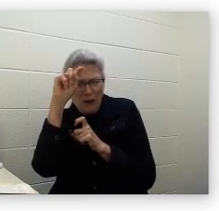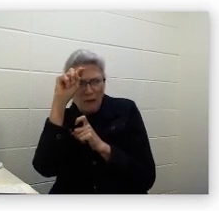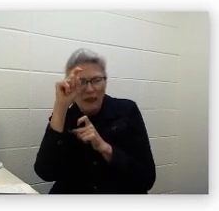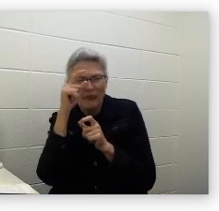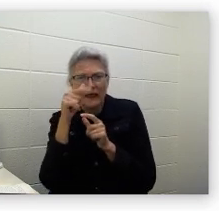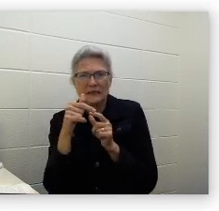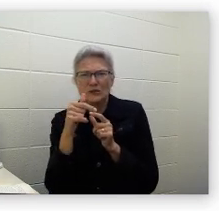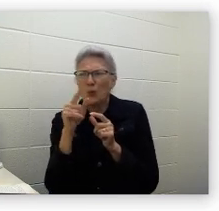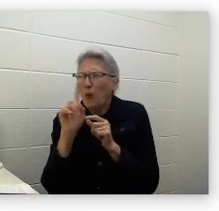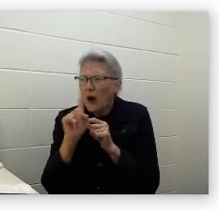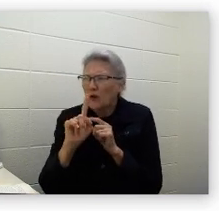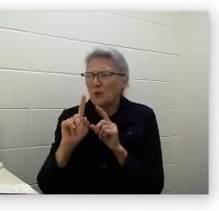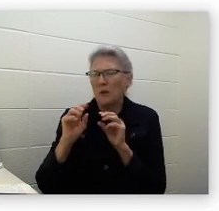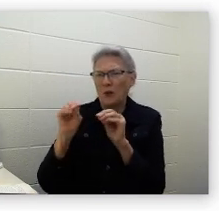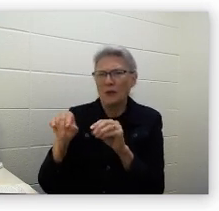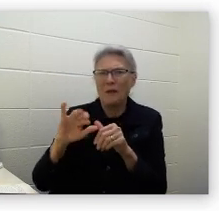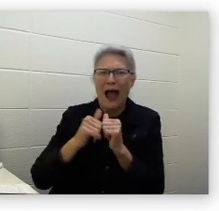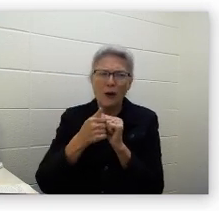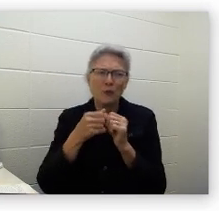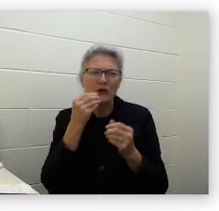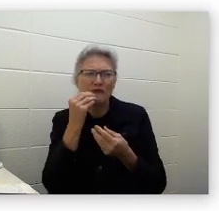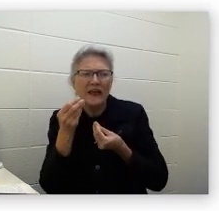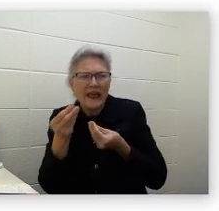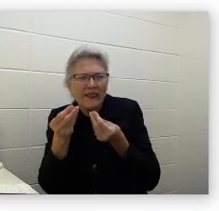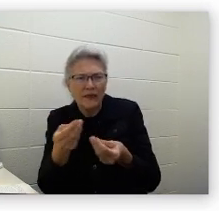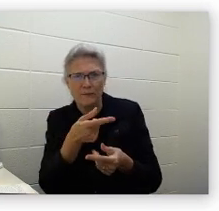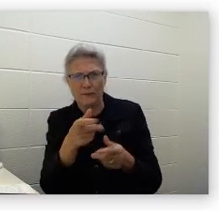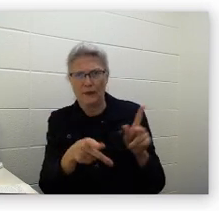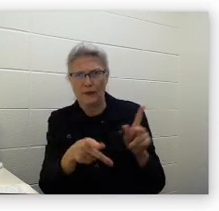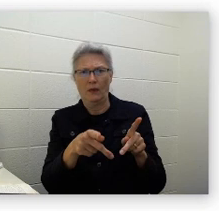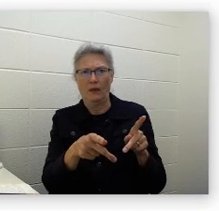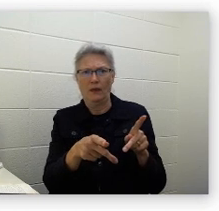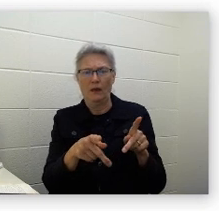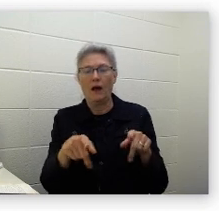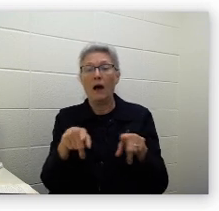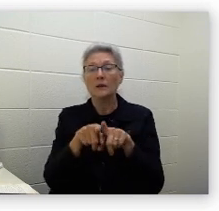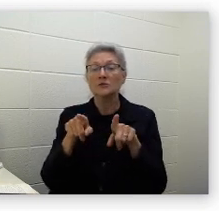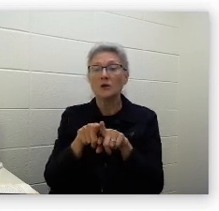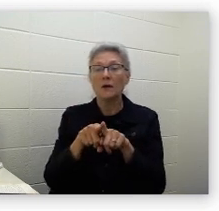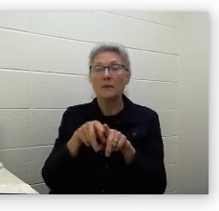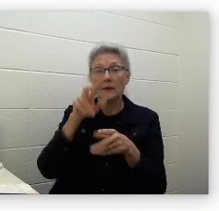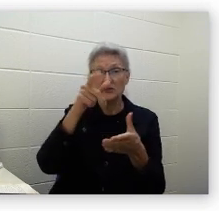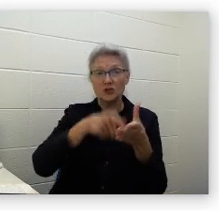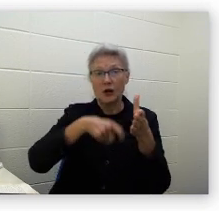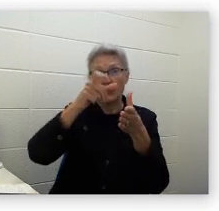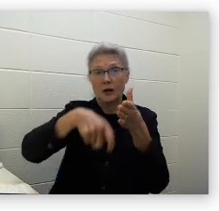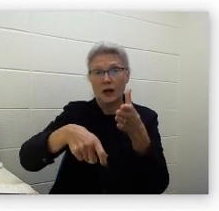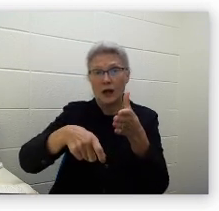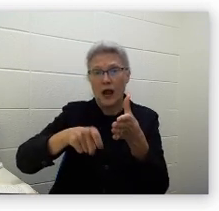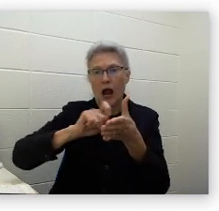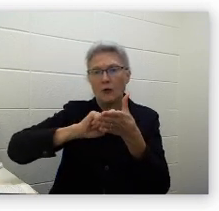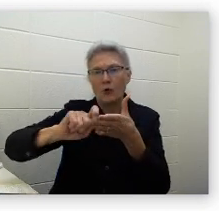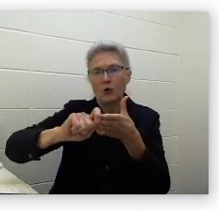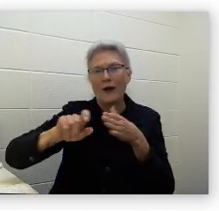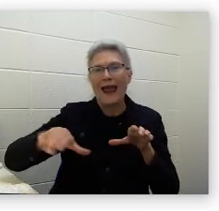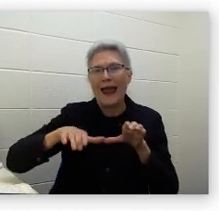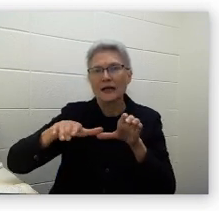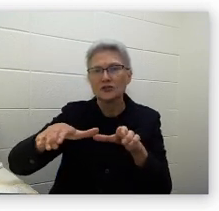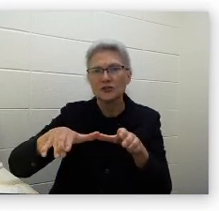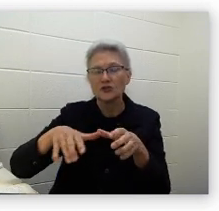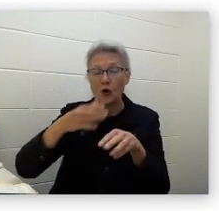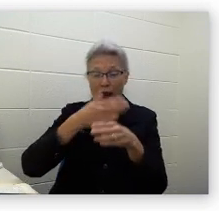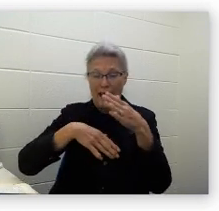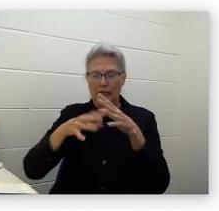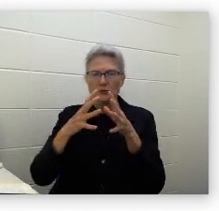2, saying, where do we put them? How do we feed them? So up in the chart, I wrote her actions where her hands